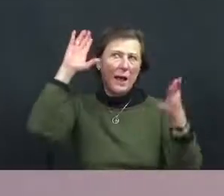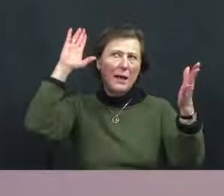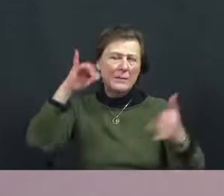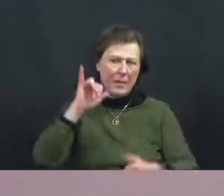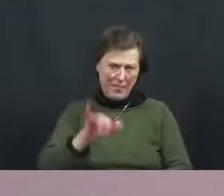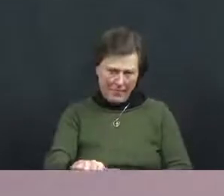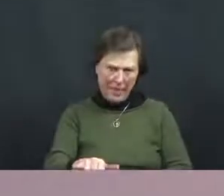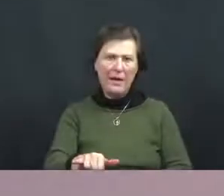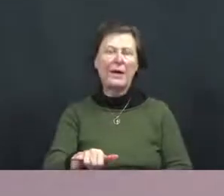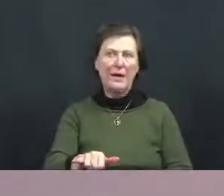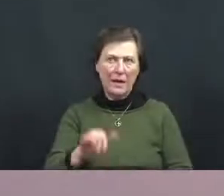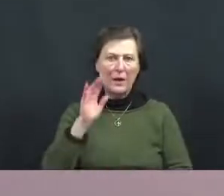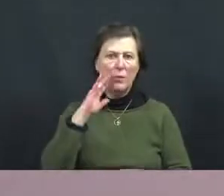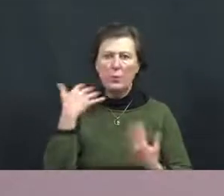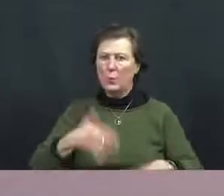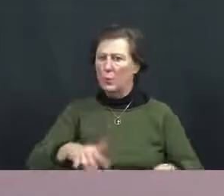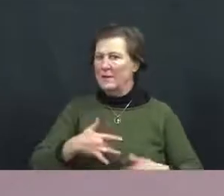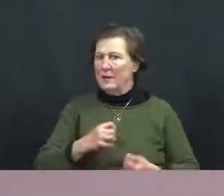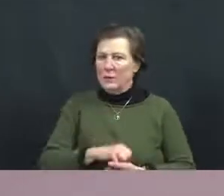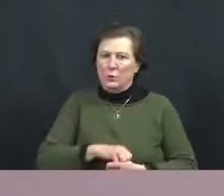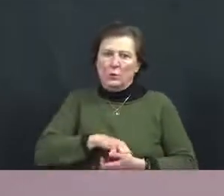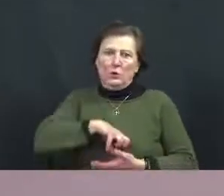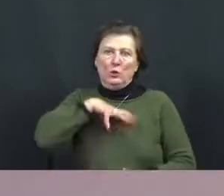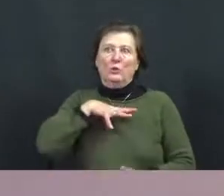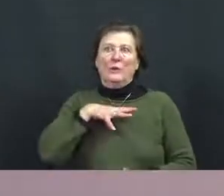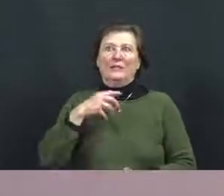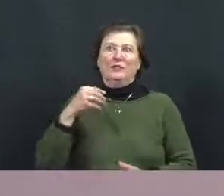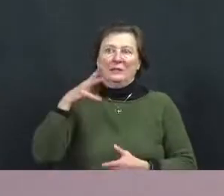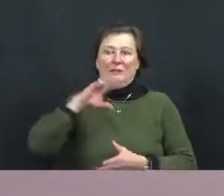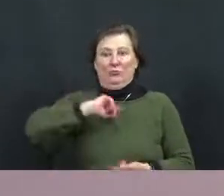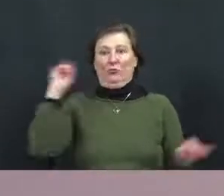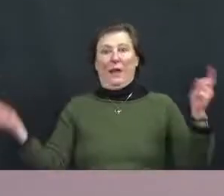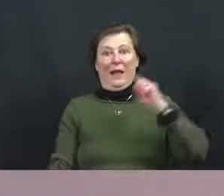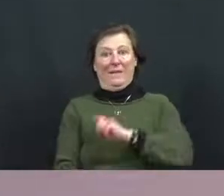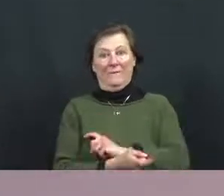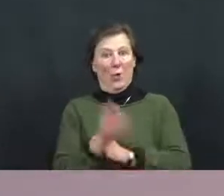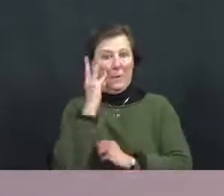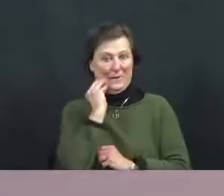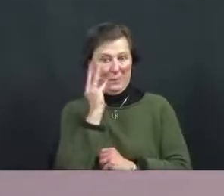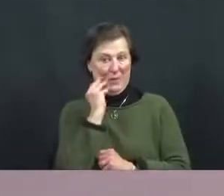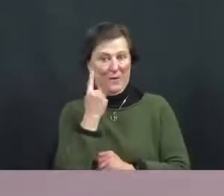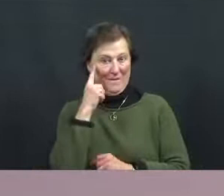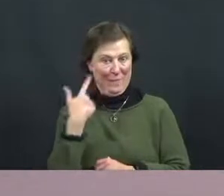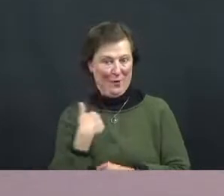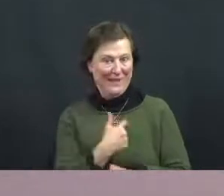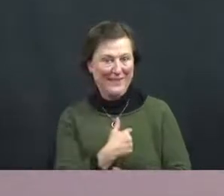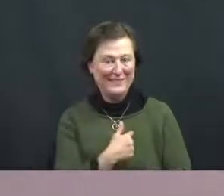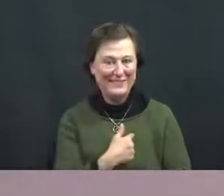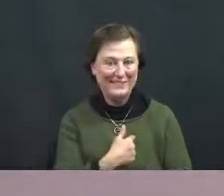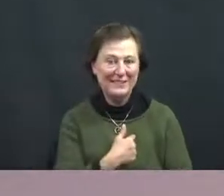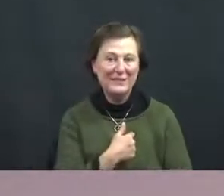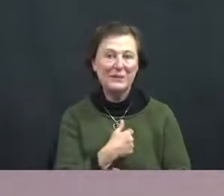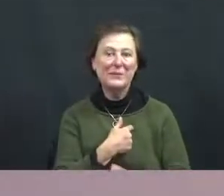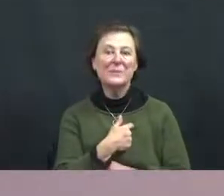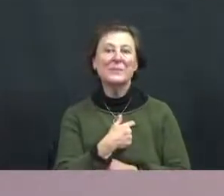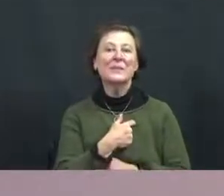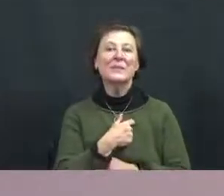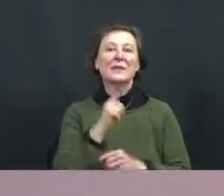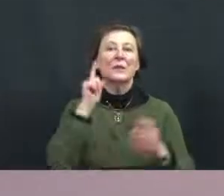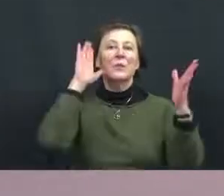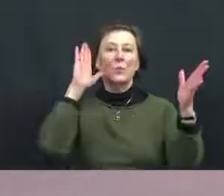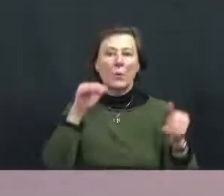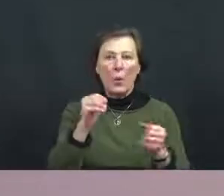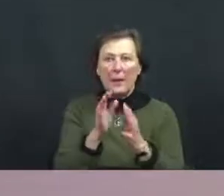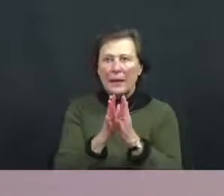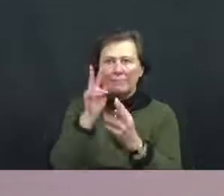will be an enriching and a transformative experience for us. And we hope for and anticipate